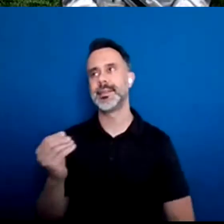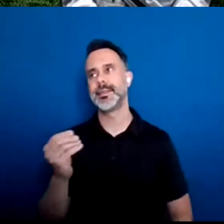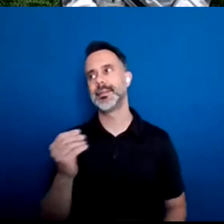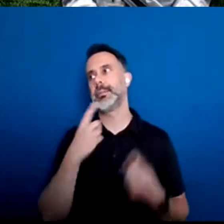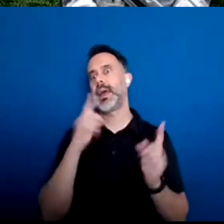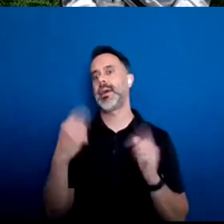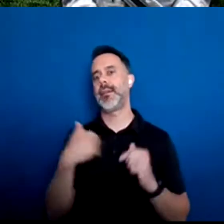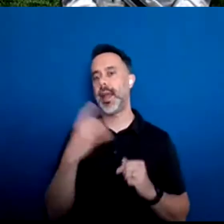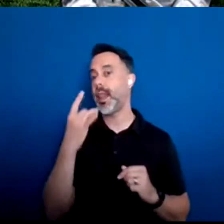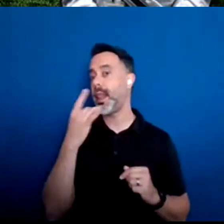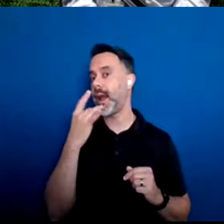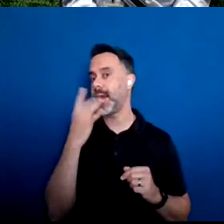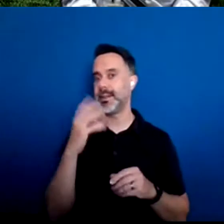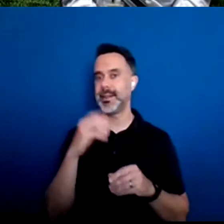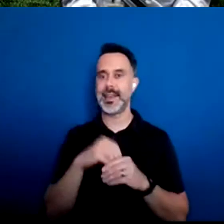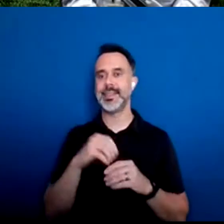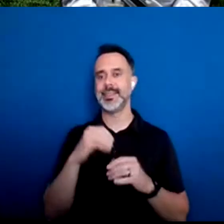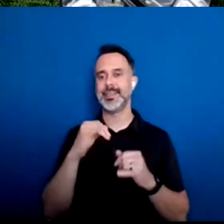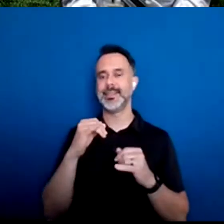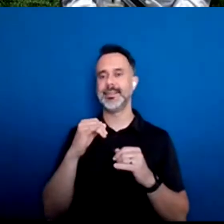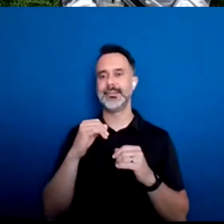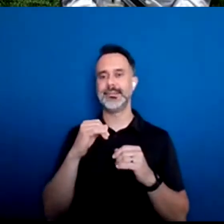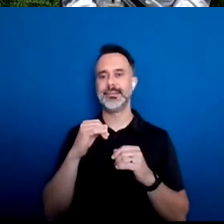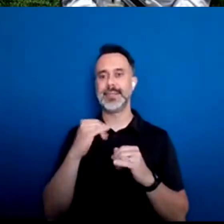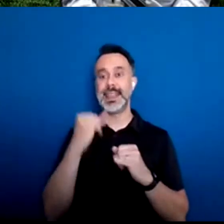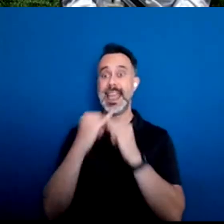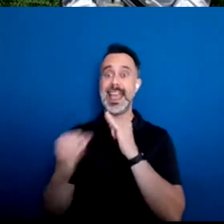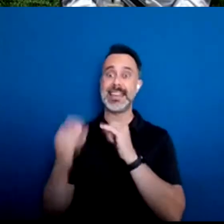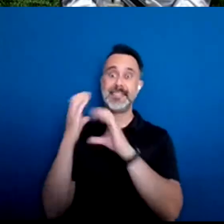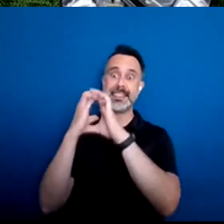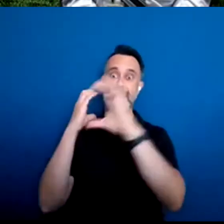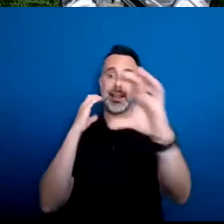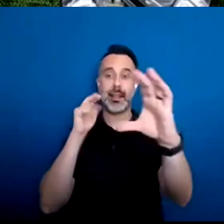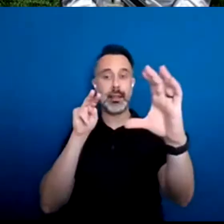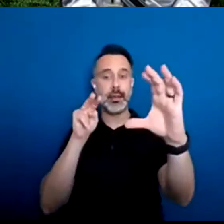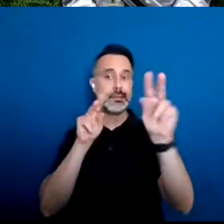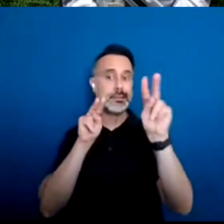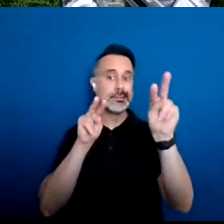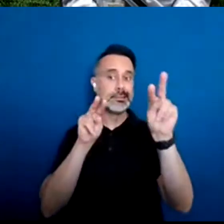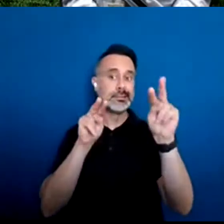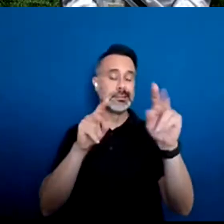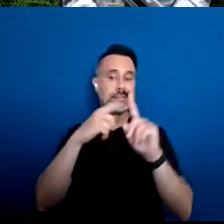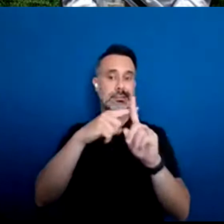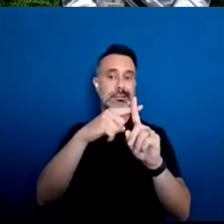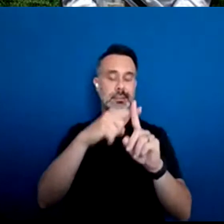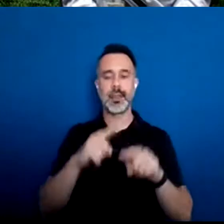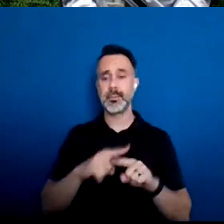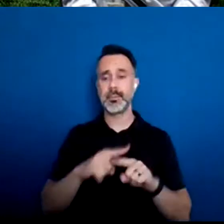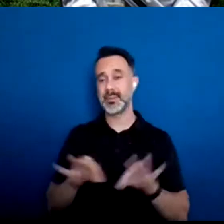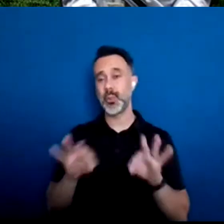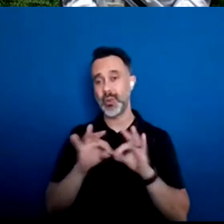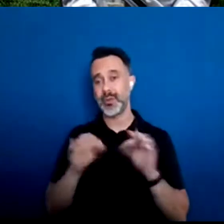still important for each of us to do our part. It's still important for each of us to get vaccinated, because that's how the community will